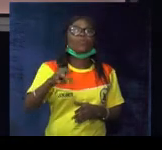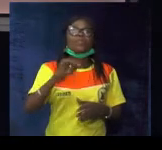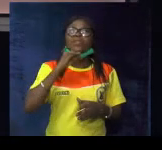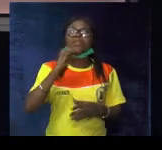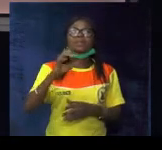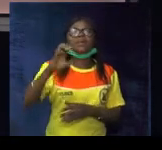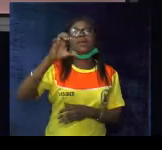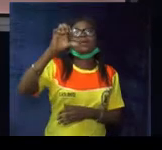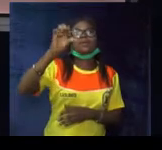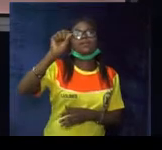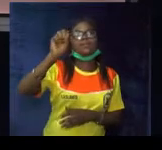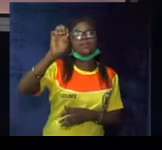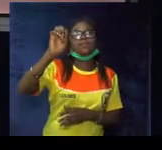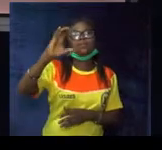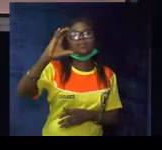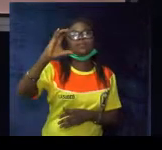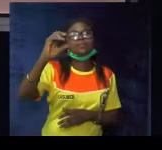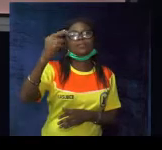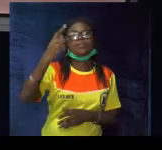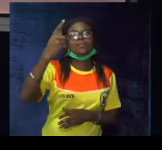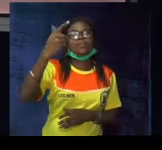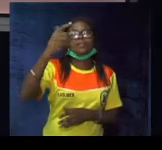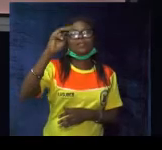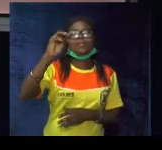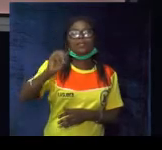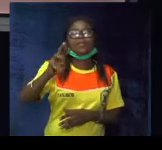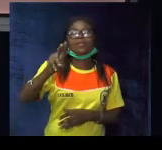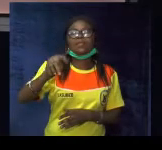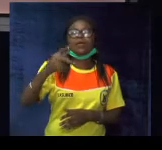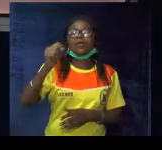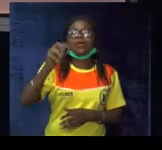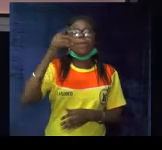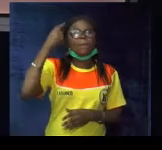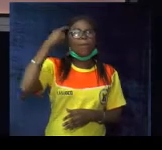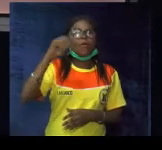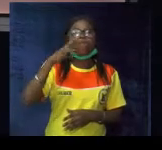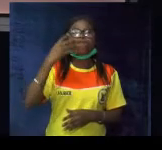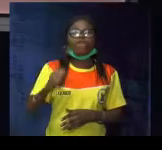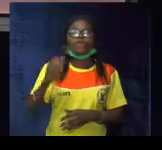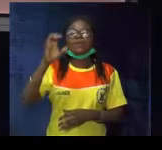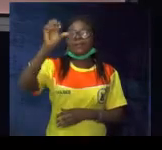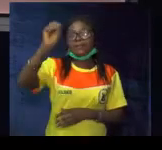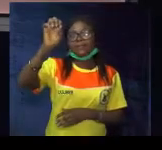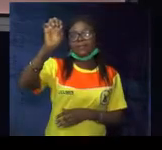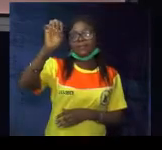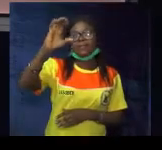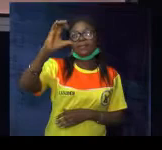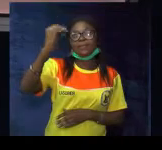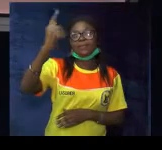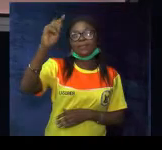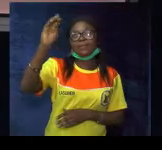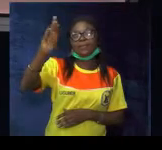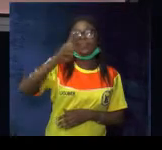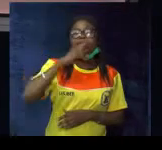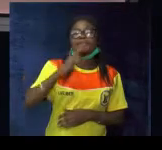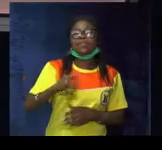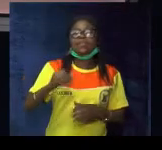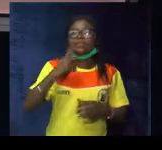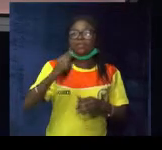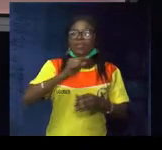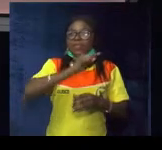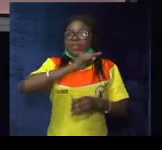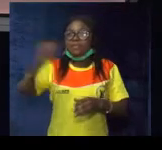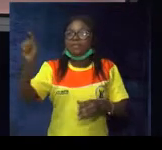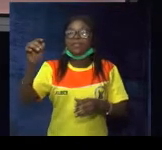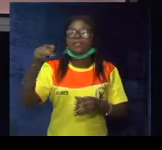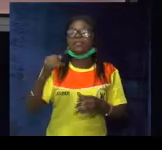differentiation. Segment is a straight line that will divide that. But for sector, it's an angle passing through the center that